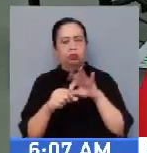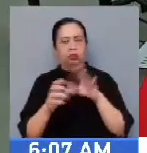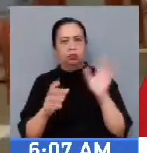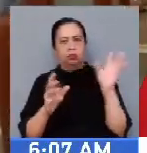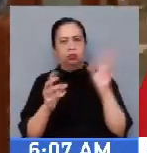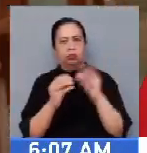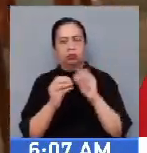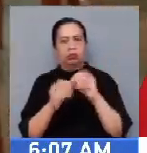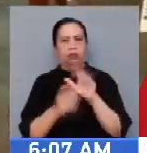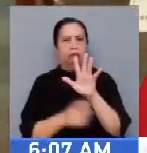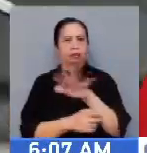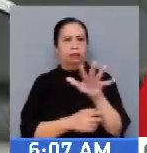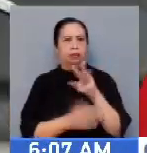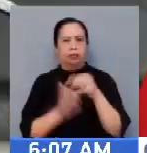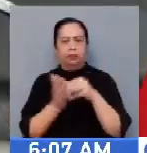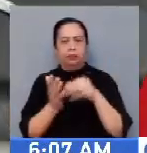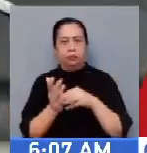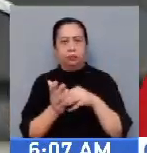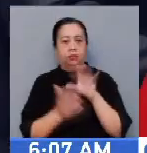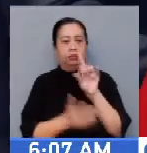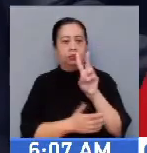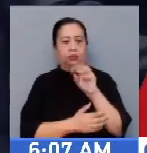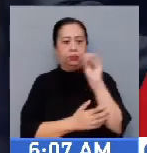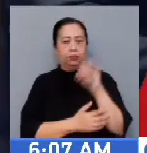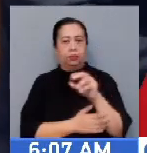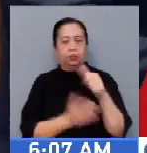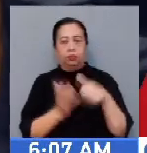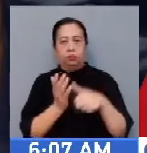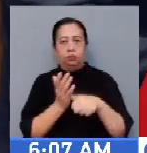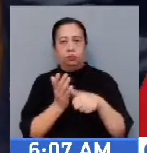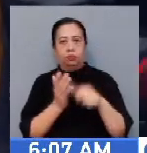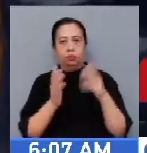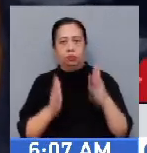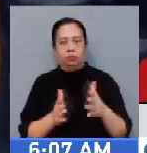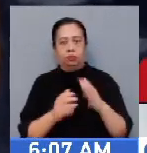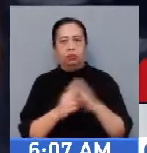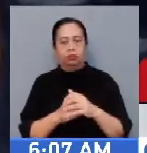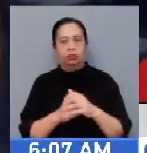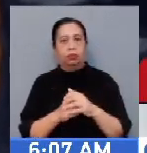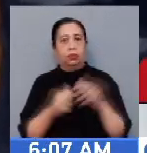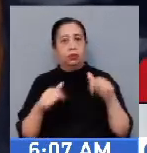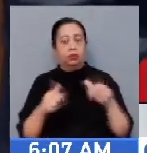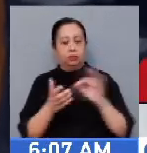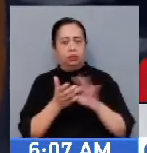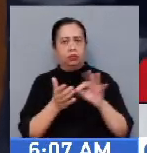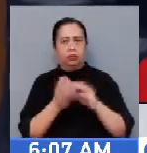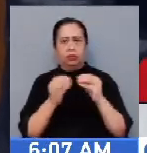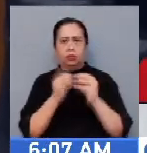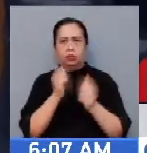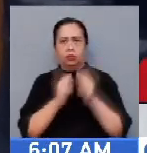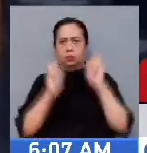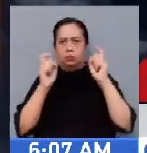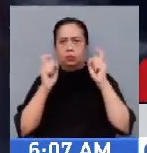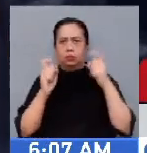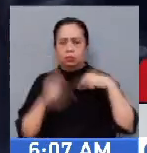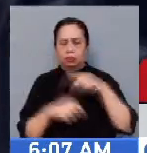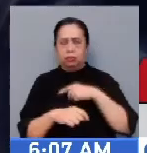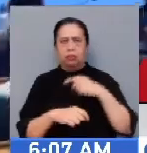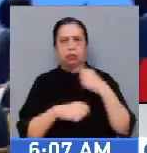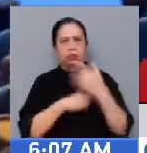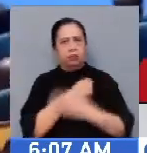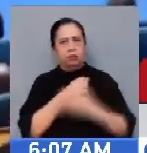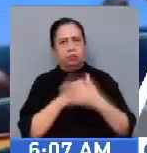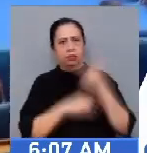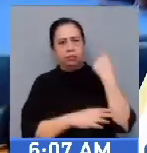55 million o 82% na voter turnout. This canvassing is the fastest in our nation's history of